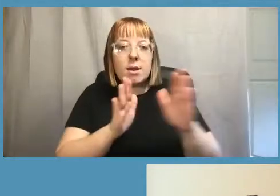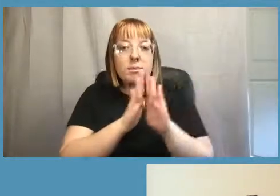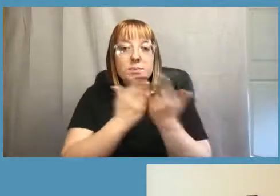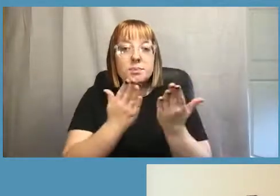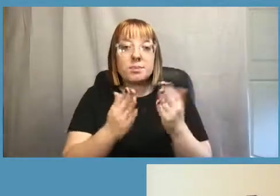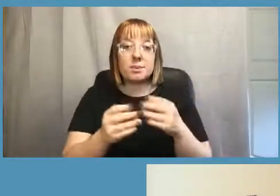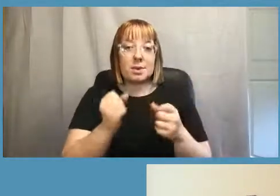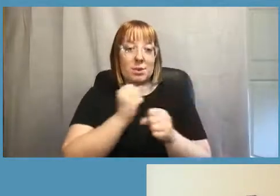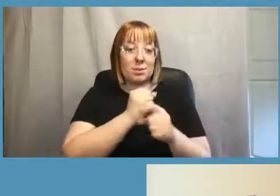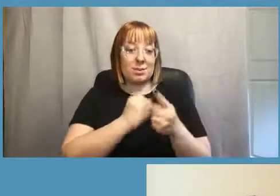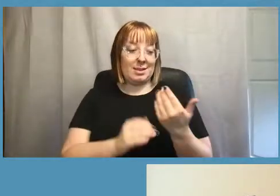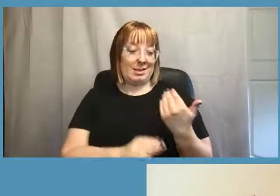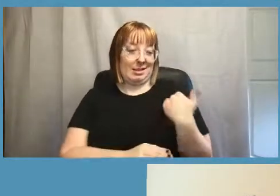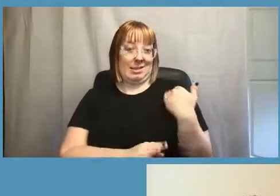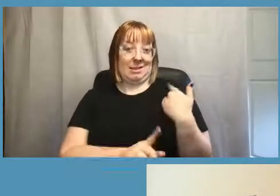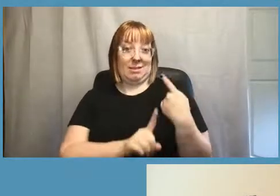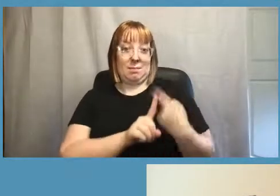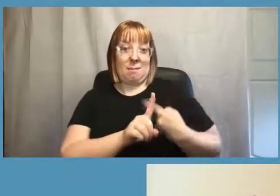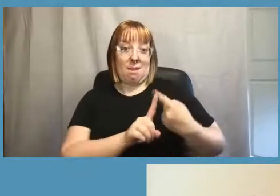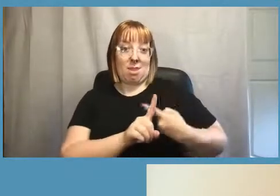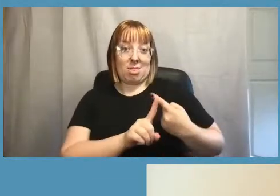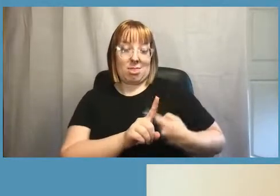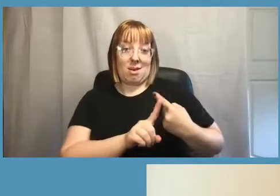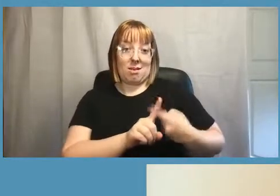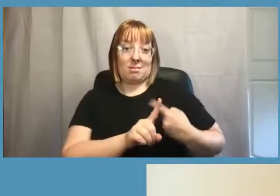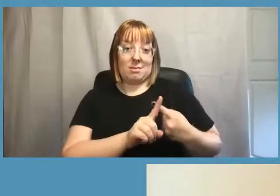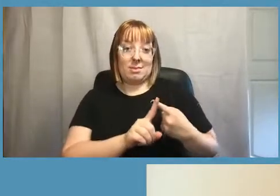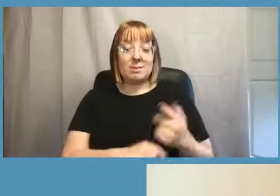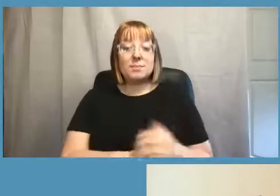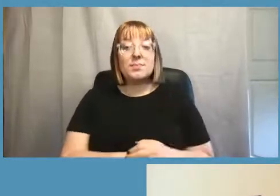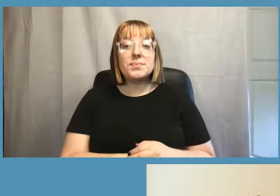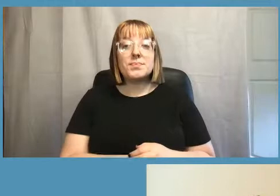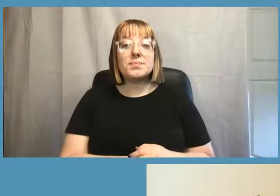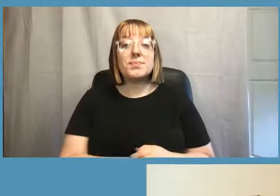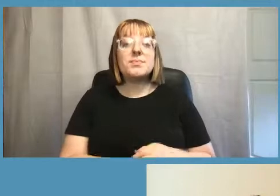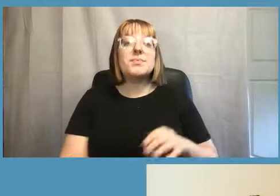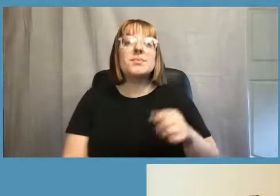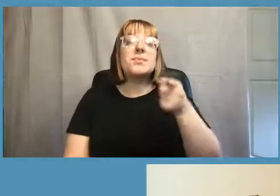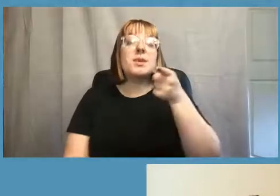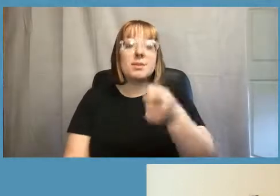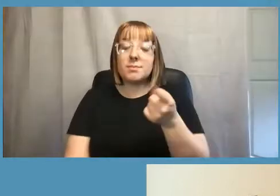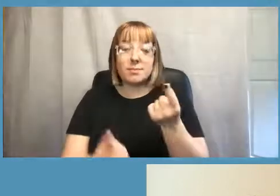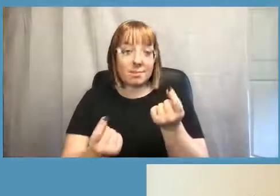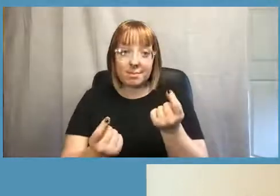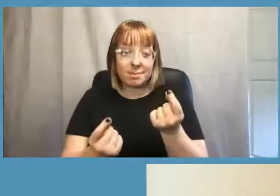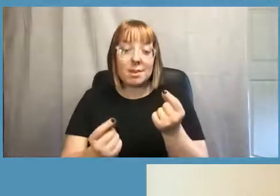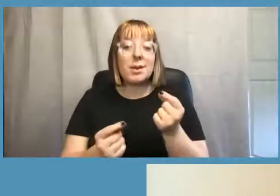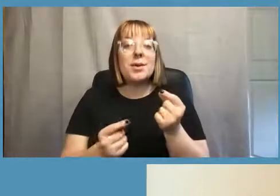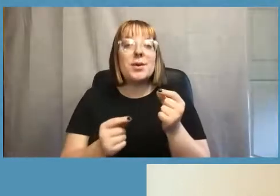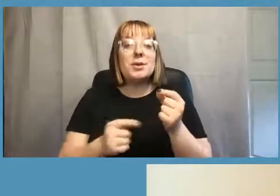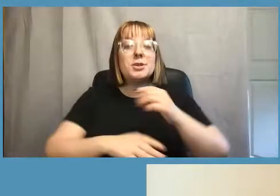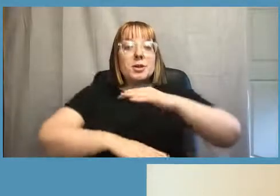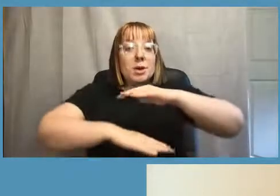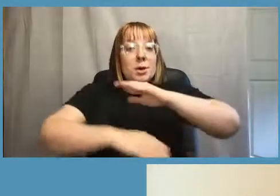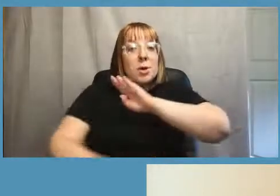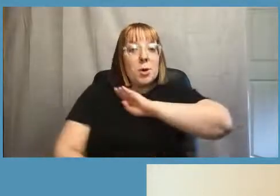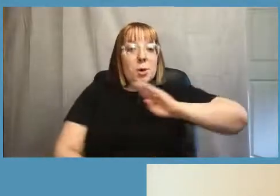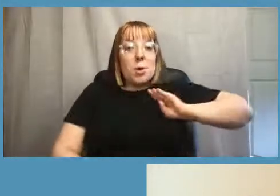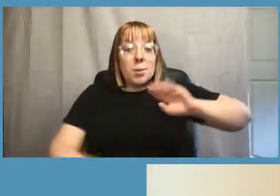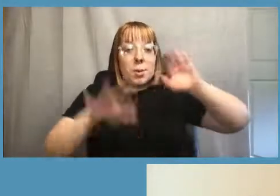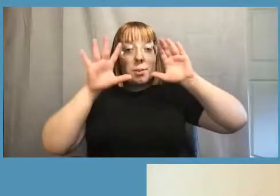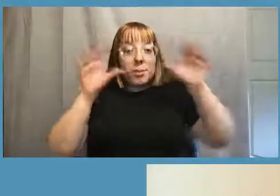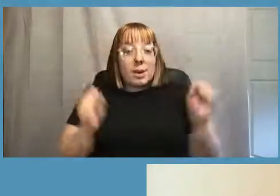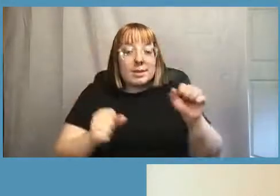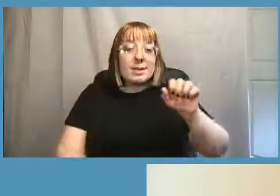released earlier this month through MIT Press. Gaskins served as board president of the National Alliance for Media Arts